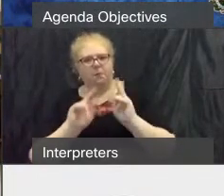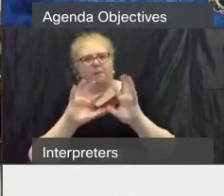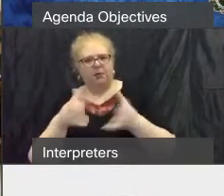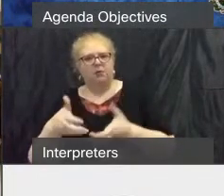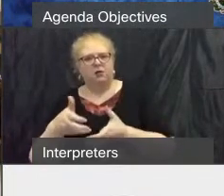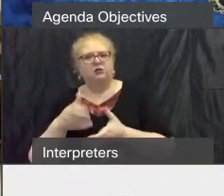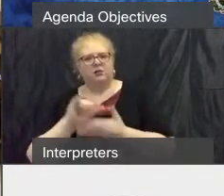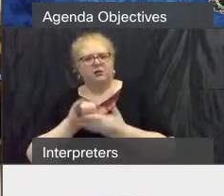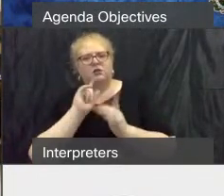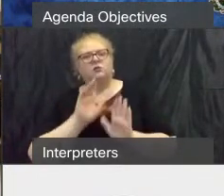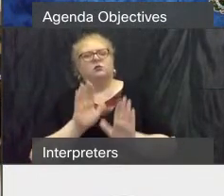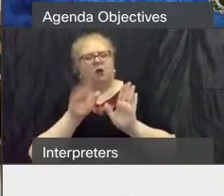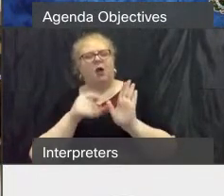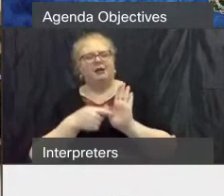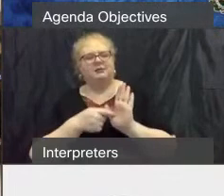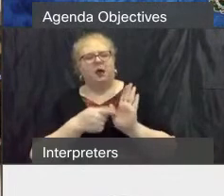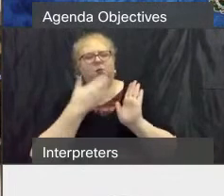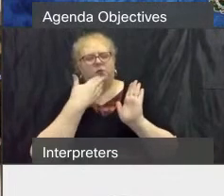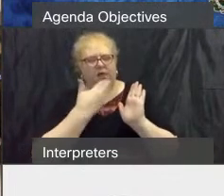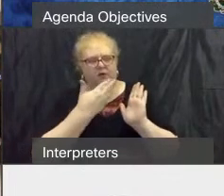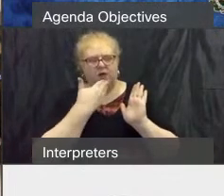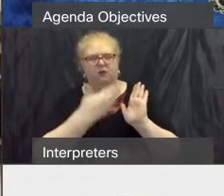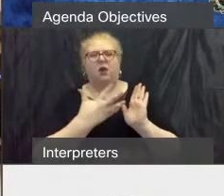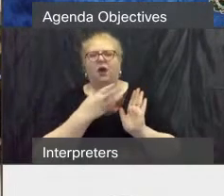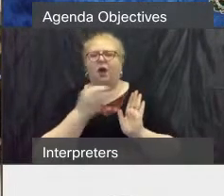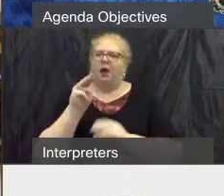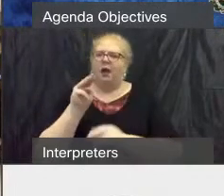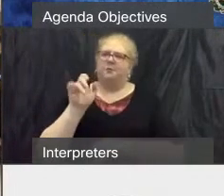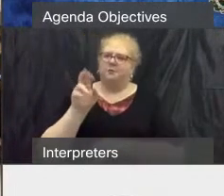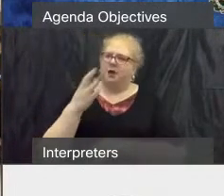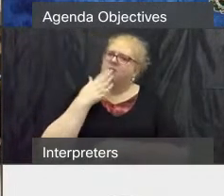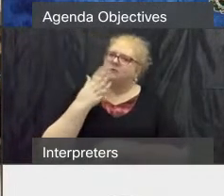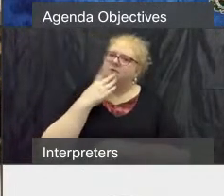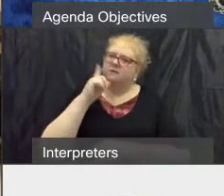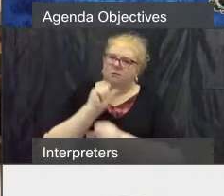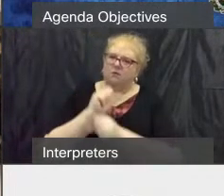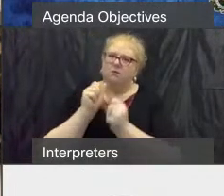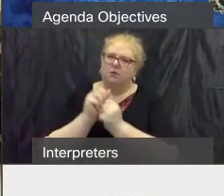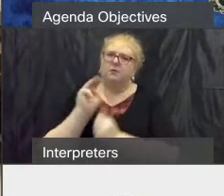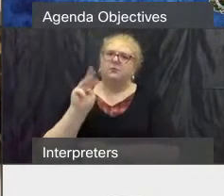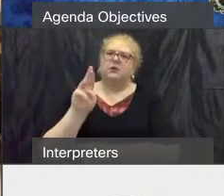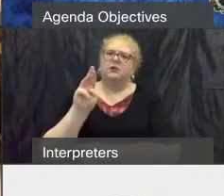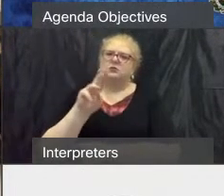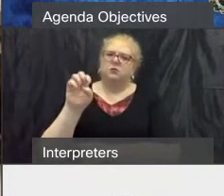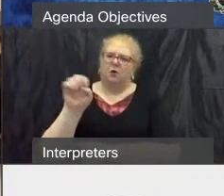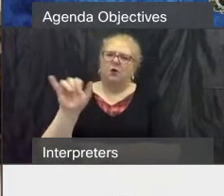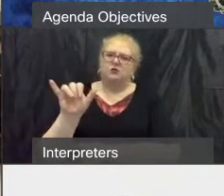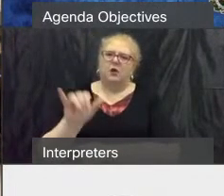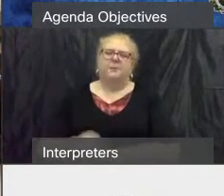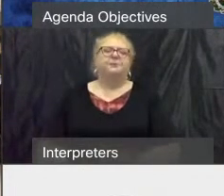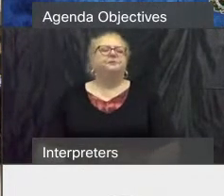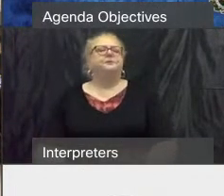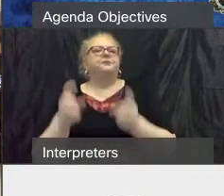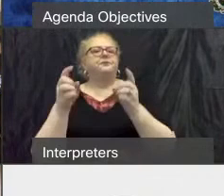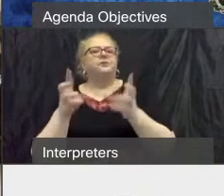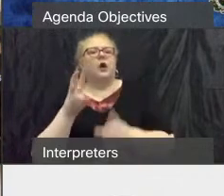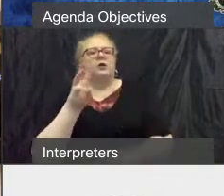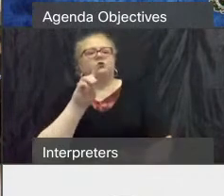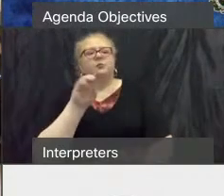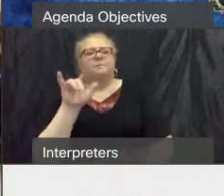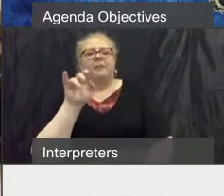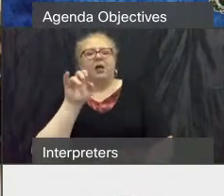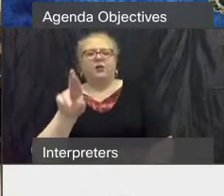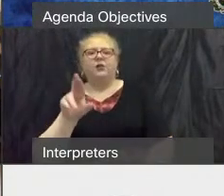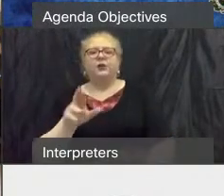great example. And thank you. And Mayor, thank you for working with Mr. Moore on that as well. Thank you. Director Miller? Yes, thank you,